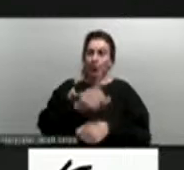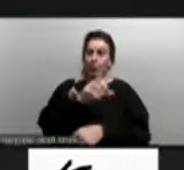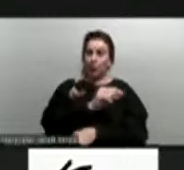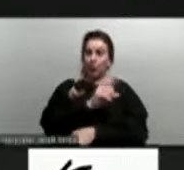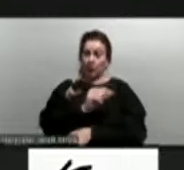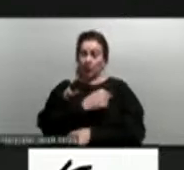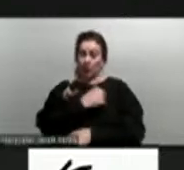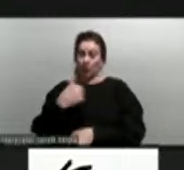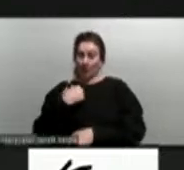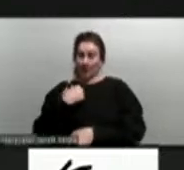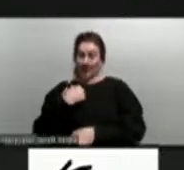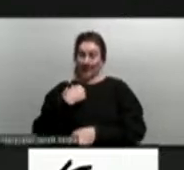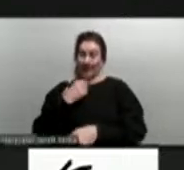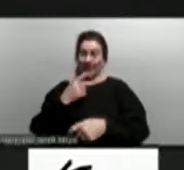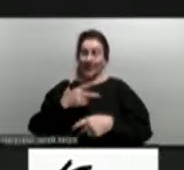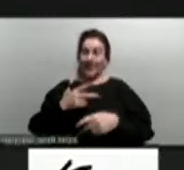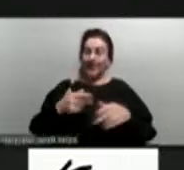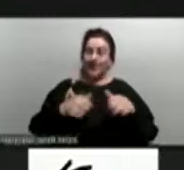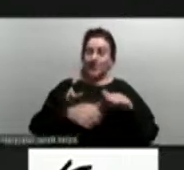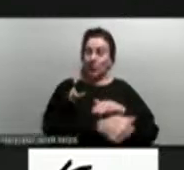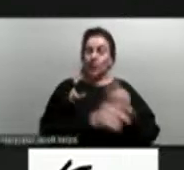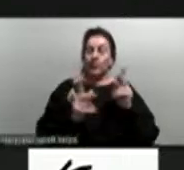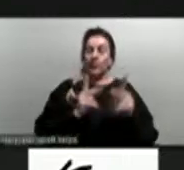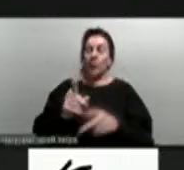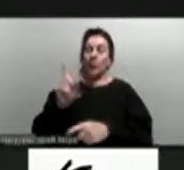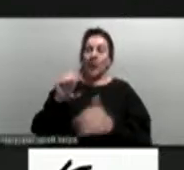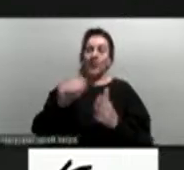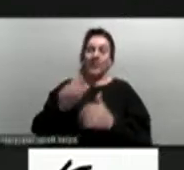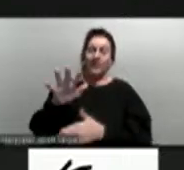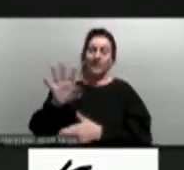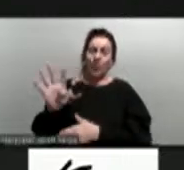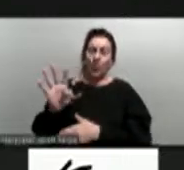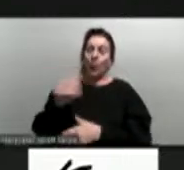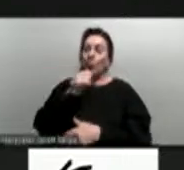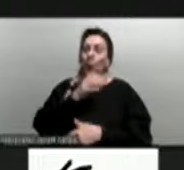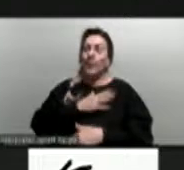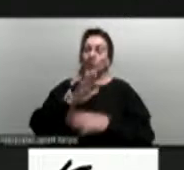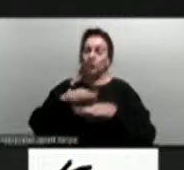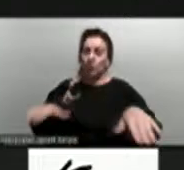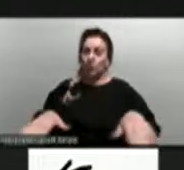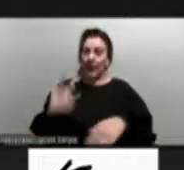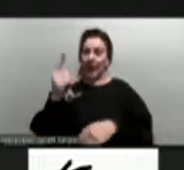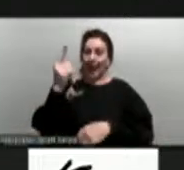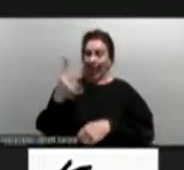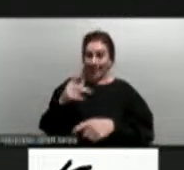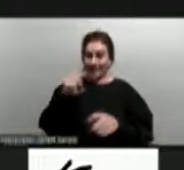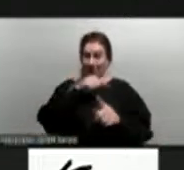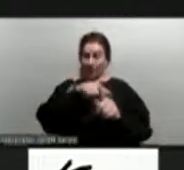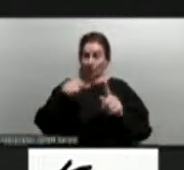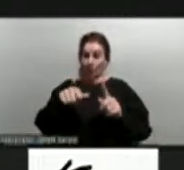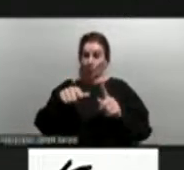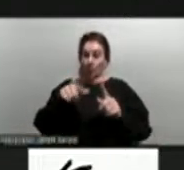sheltered 1,354 women and children. Half of those were children. And of those